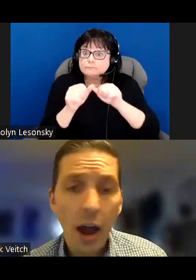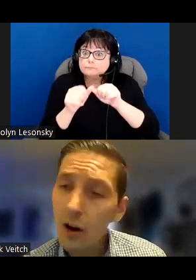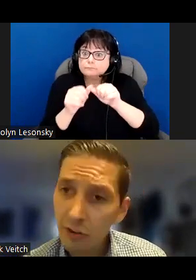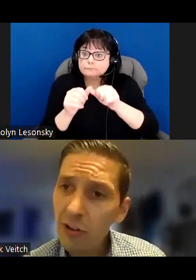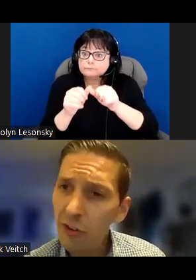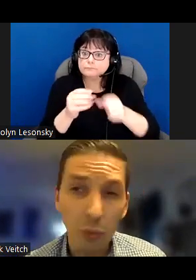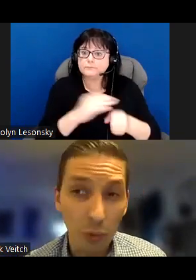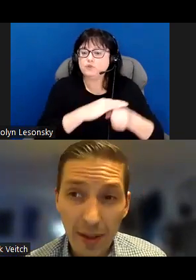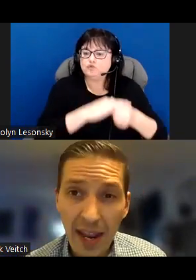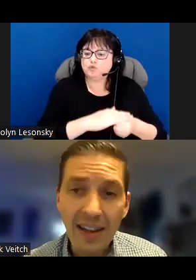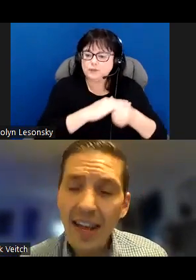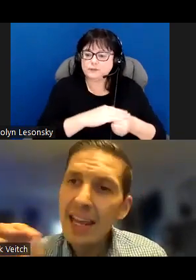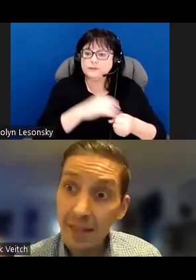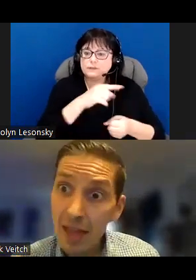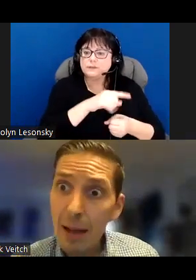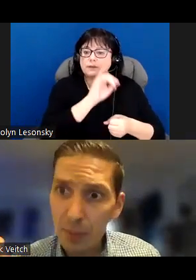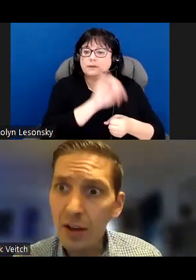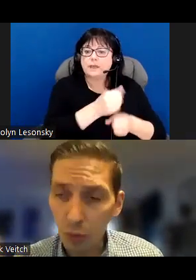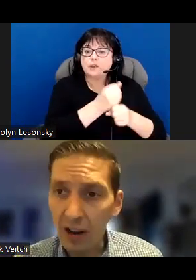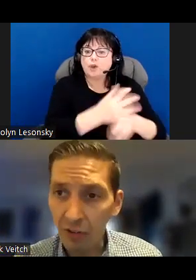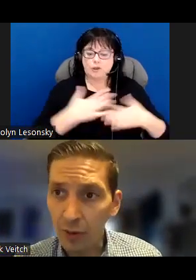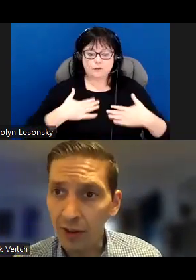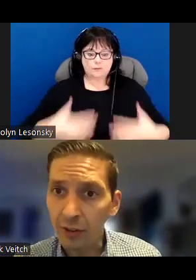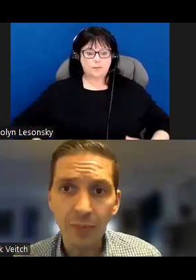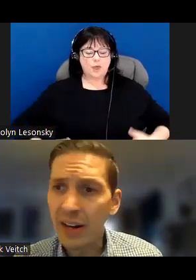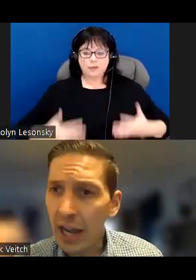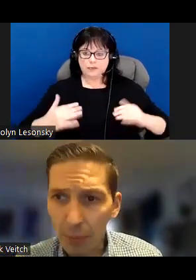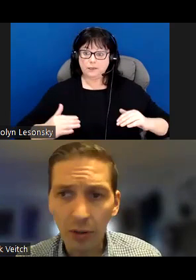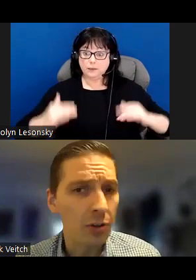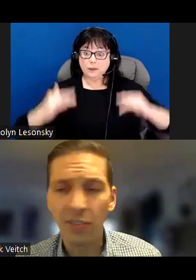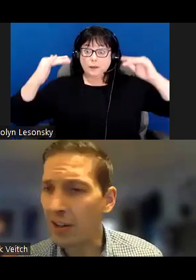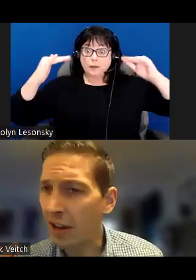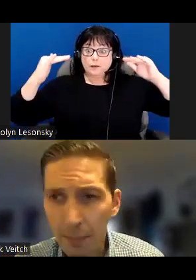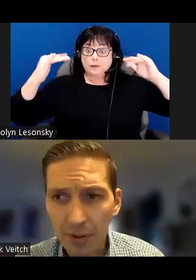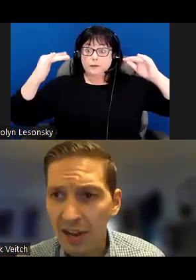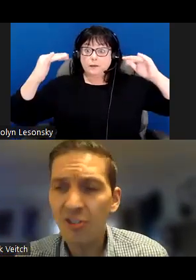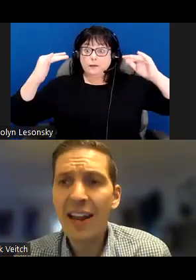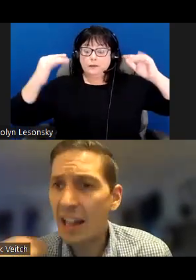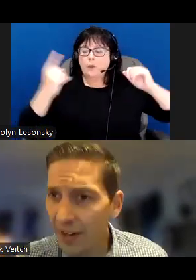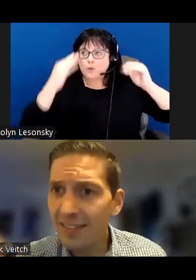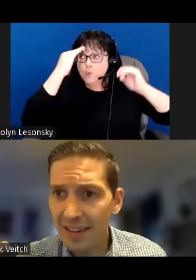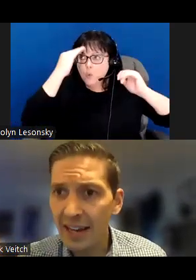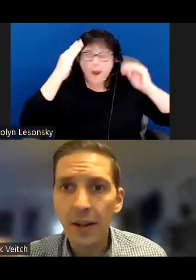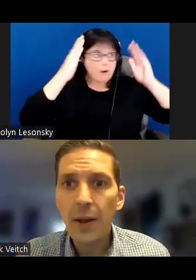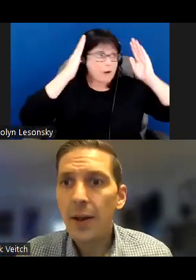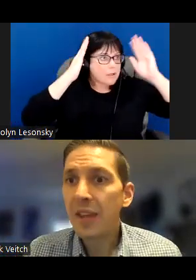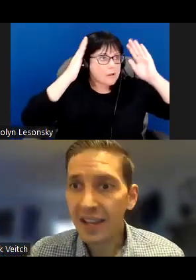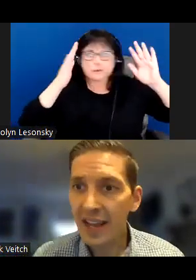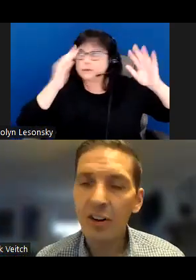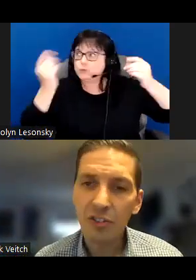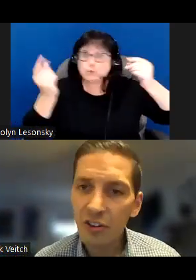of us, our systems remained in that peak arousal, that hyper alertness, that hypertension, that elevated